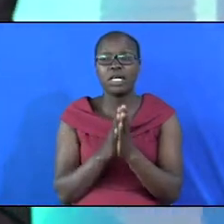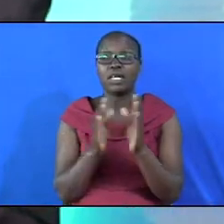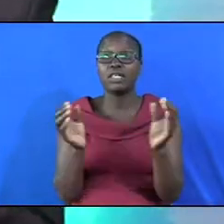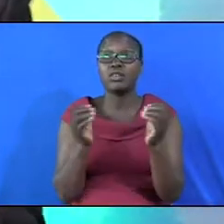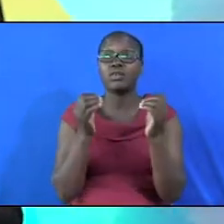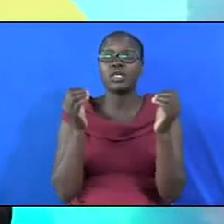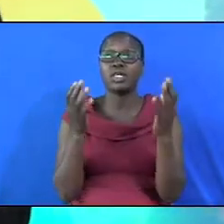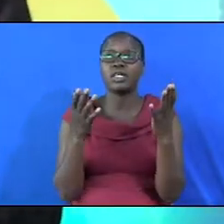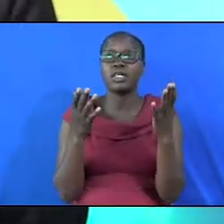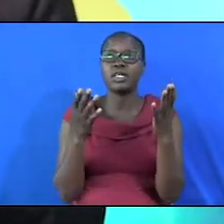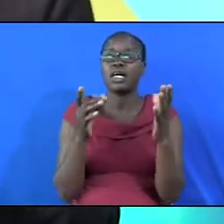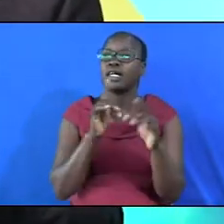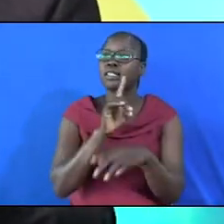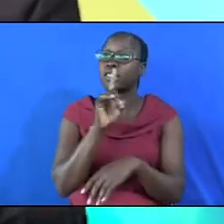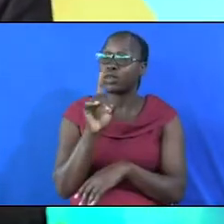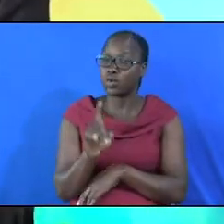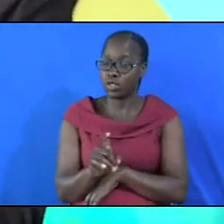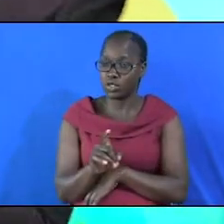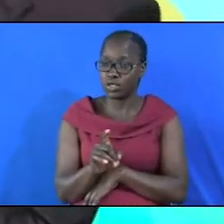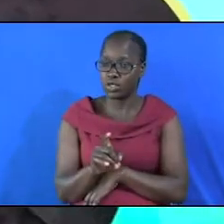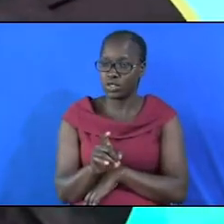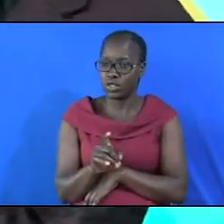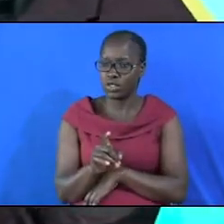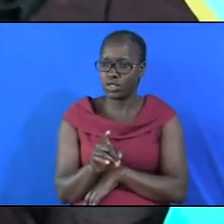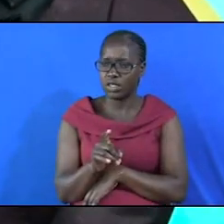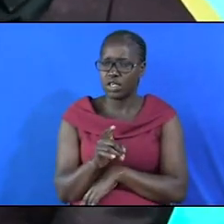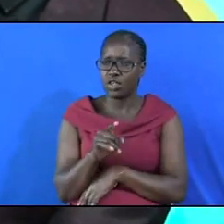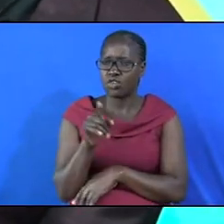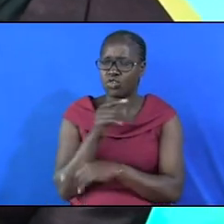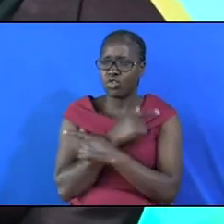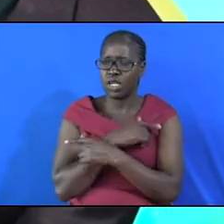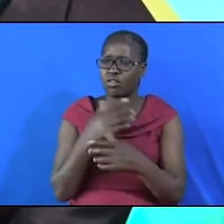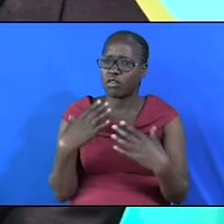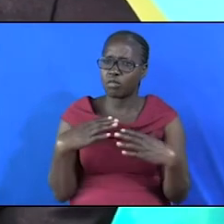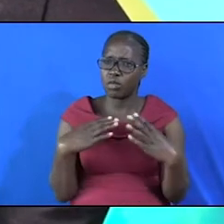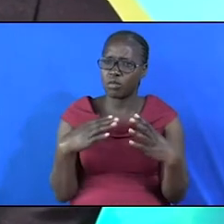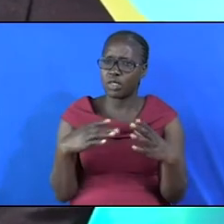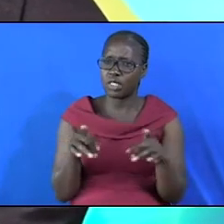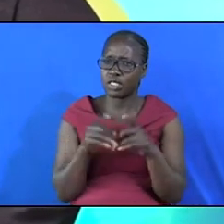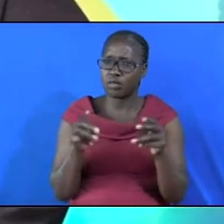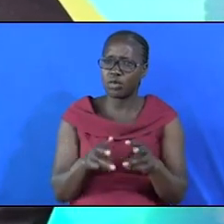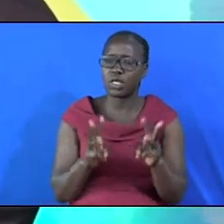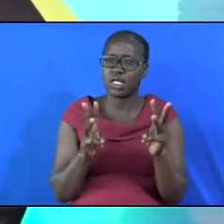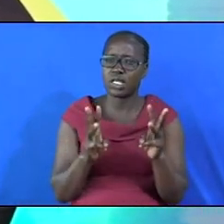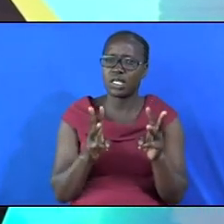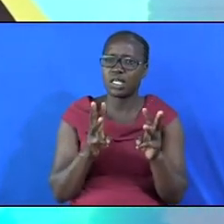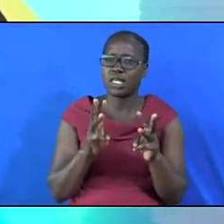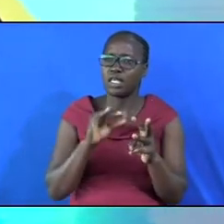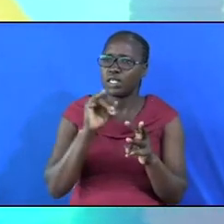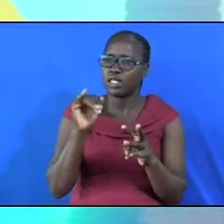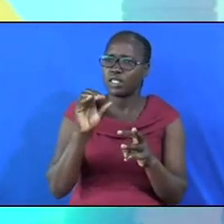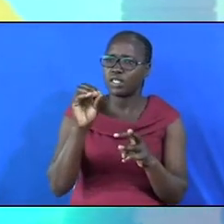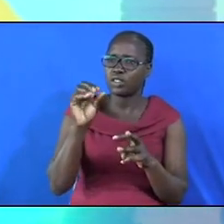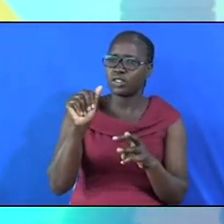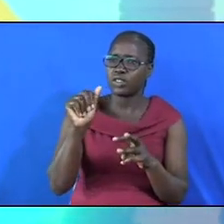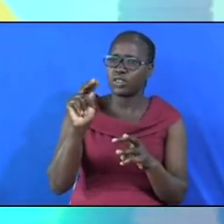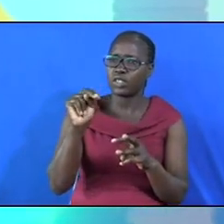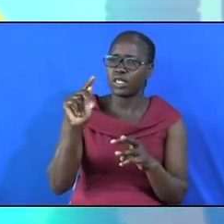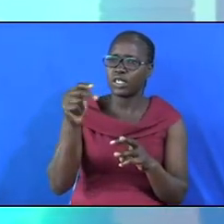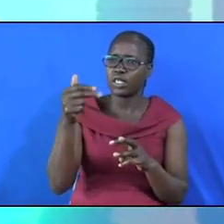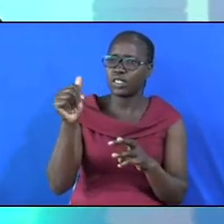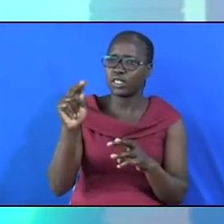Hallelujah. The question is, do you love people the same way Jonathan loved